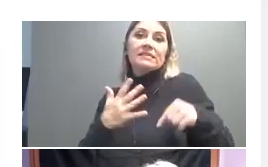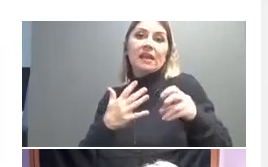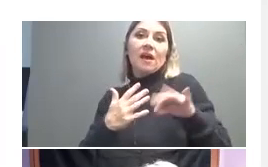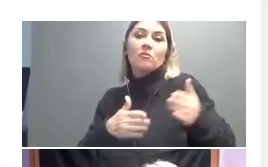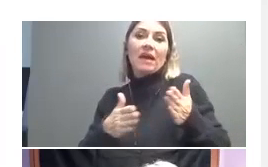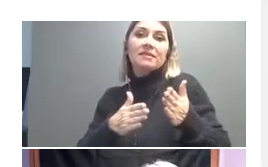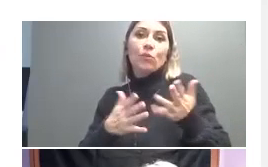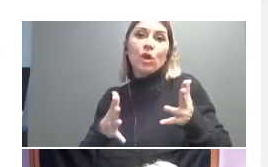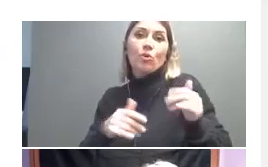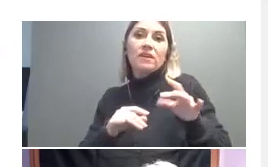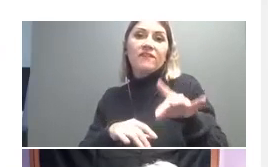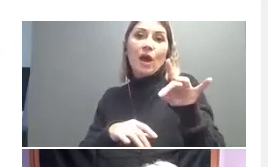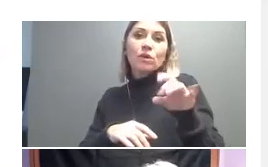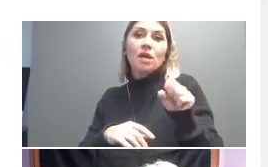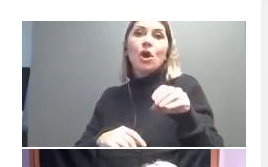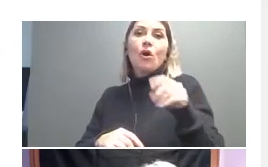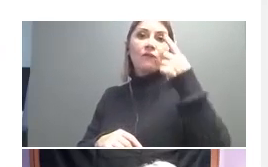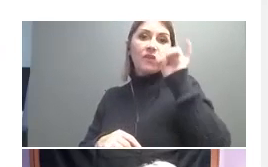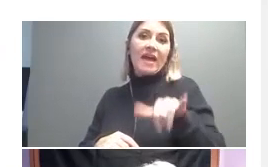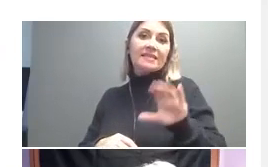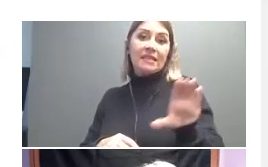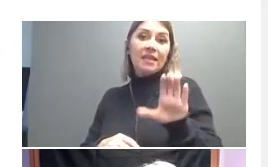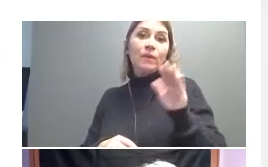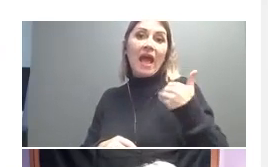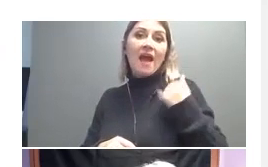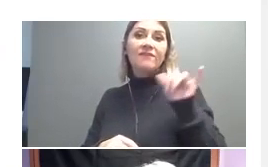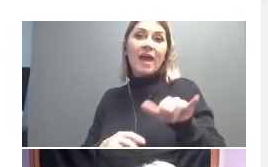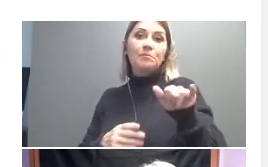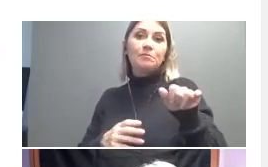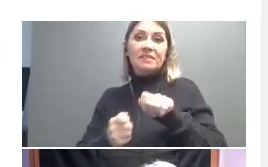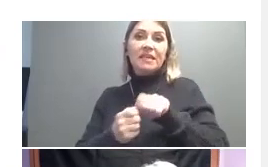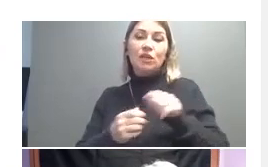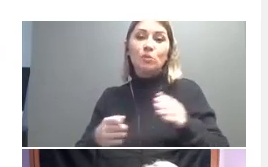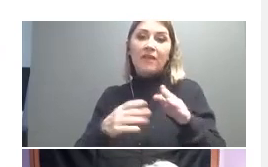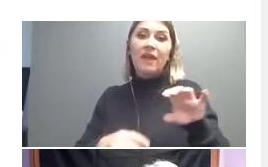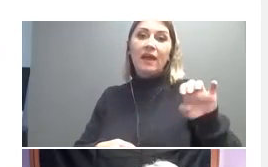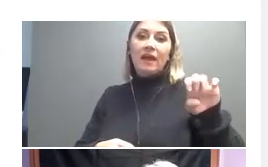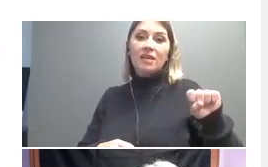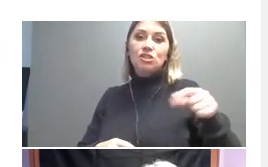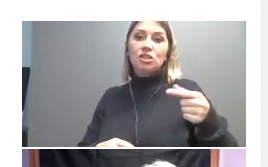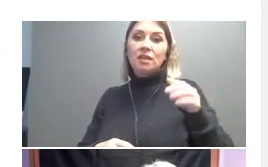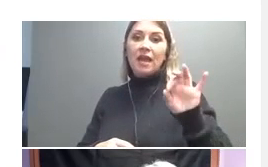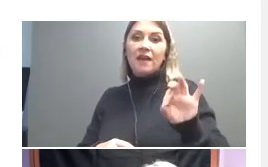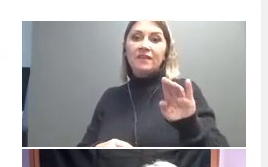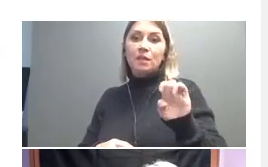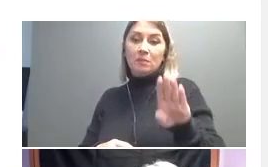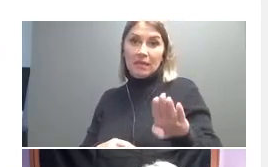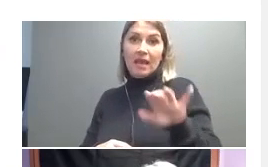found. So for this C, we have this particular path SGFEB. That is